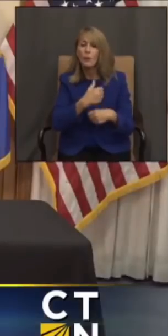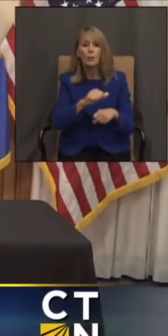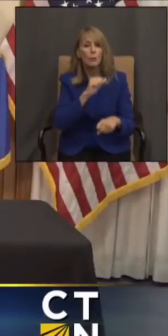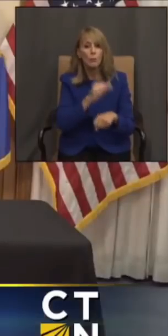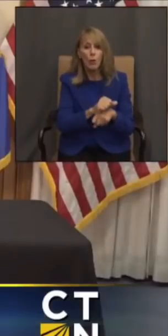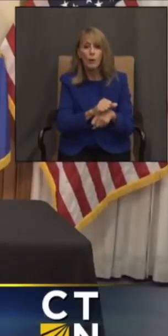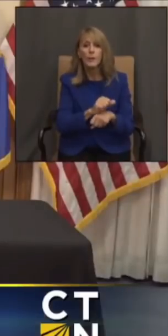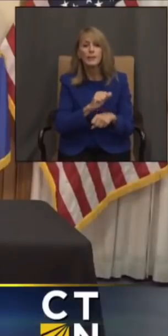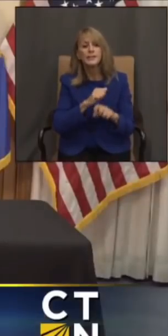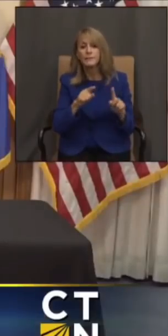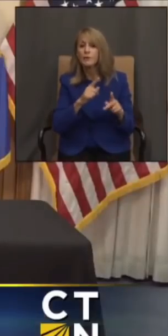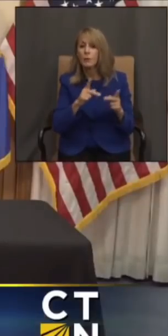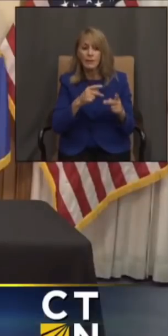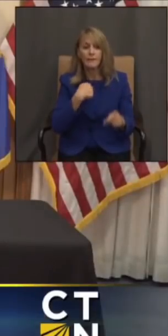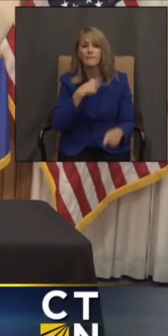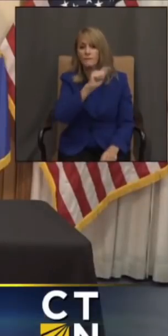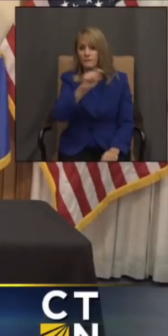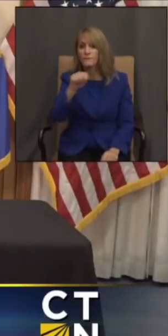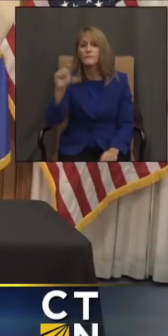Thank you.